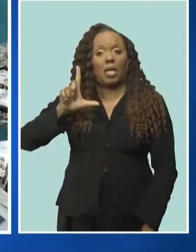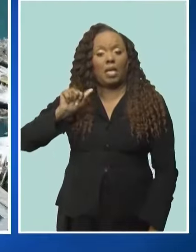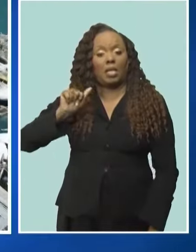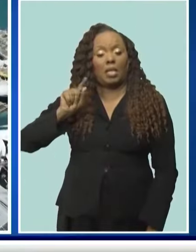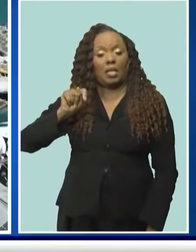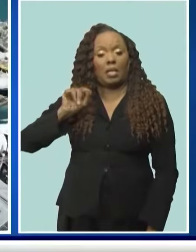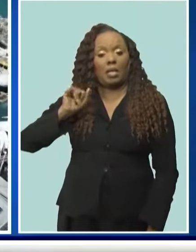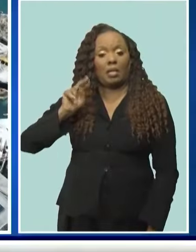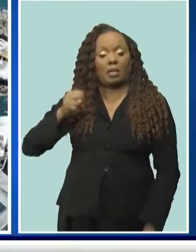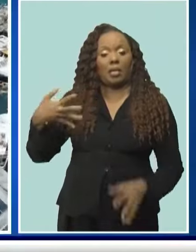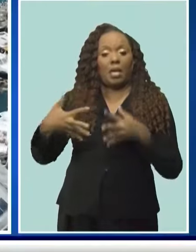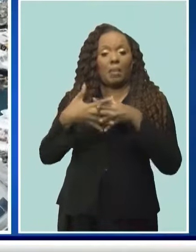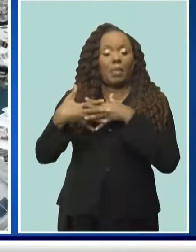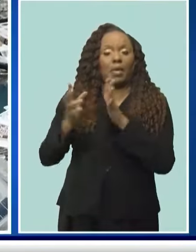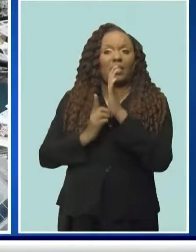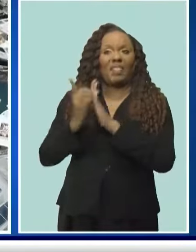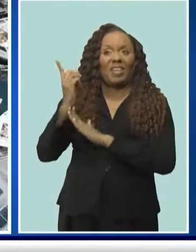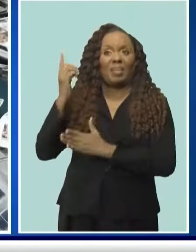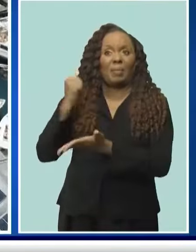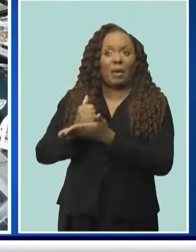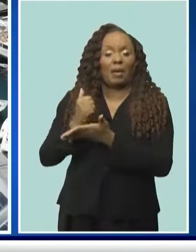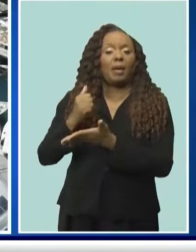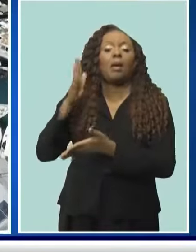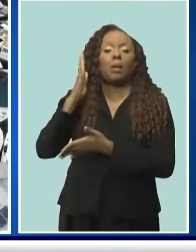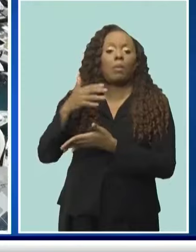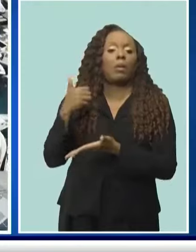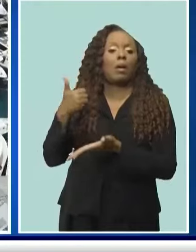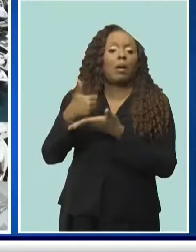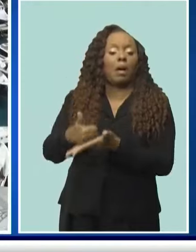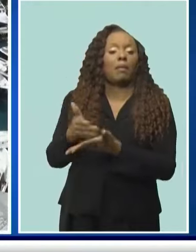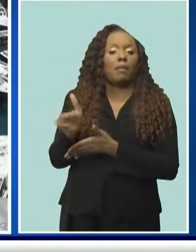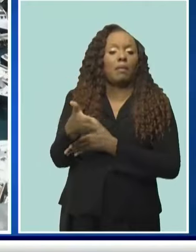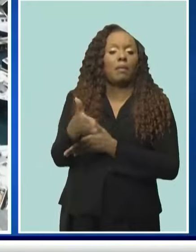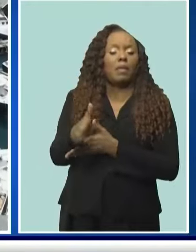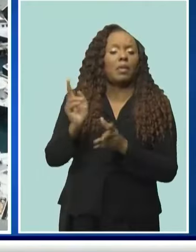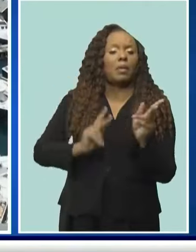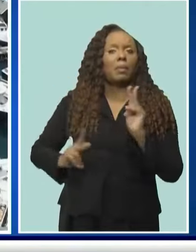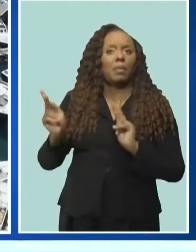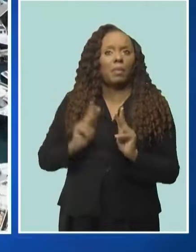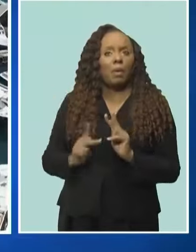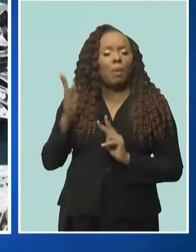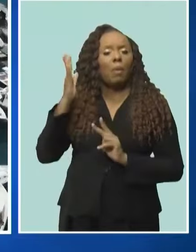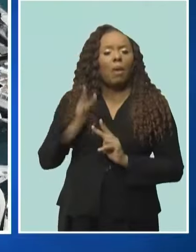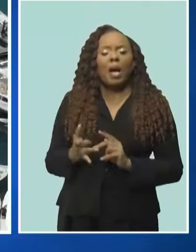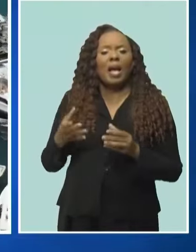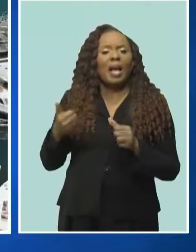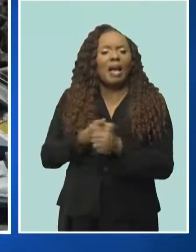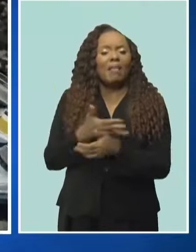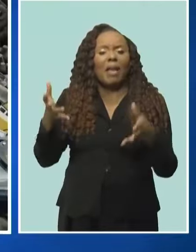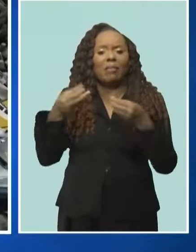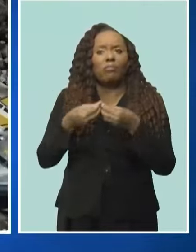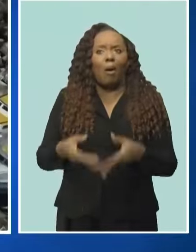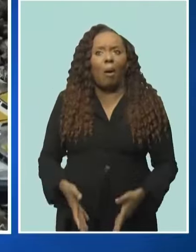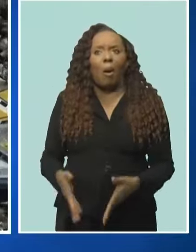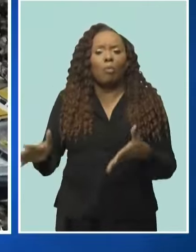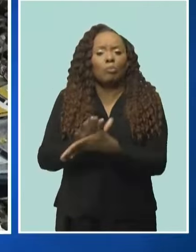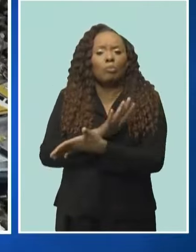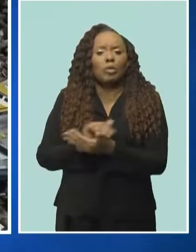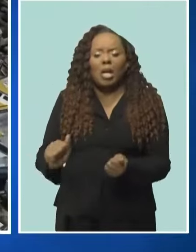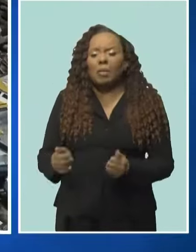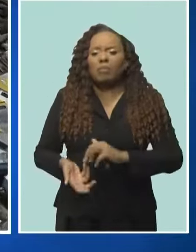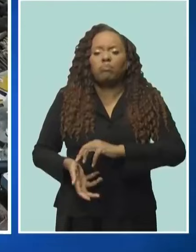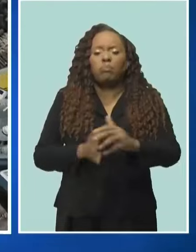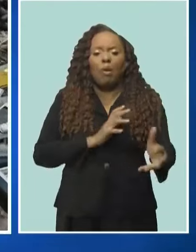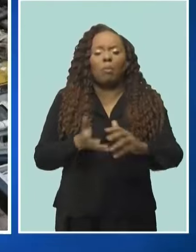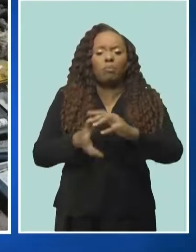Bank will go towards assisting fisherfolk who are today counting millions in losses after Hurricane Beryl wreaked havoc on the